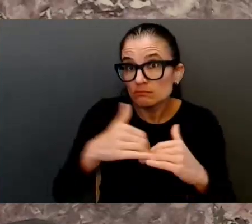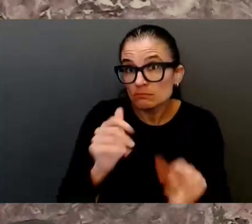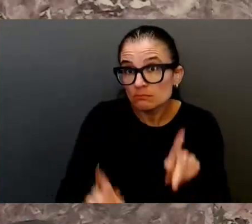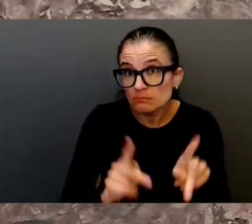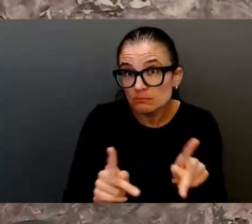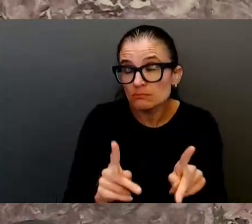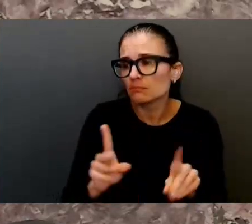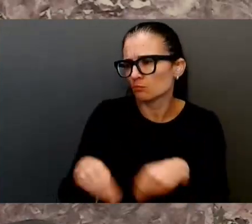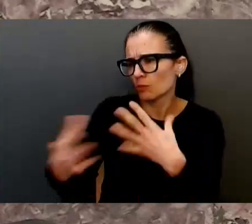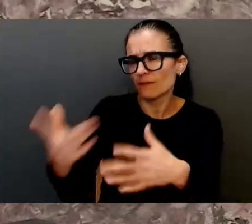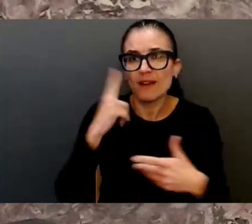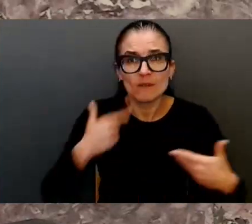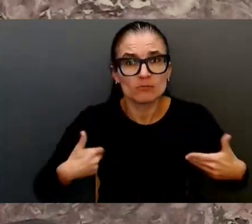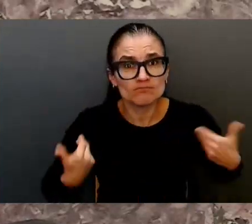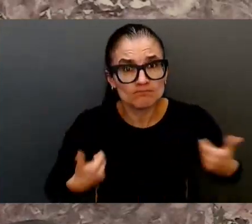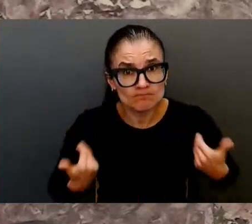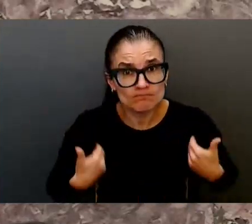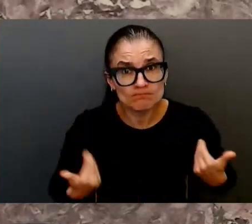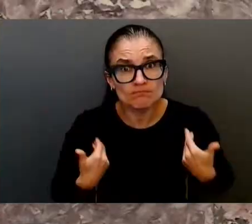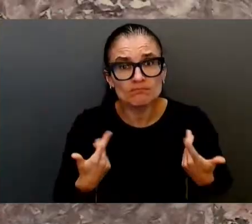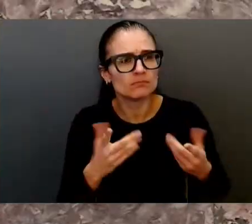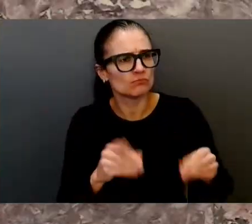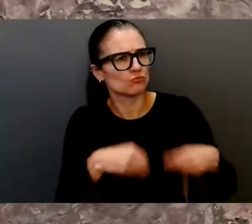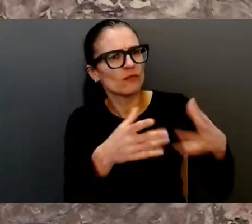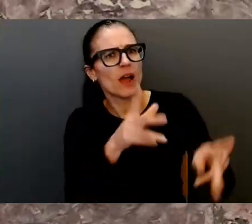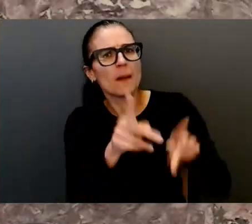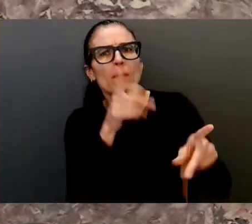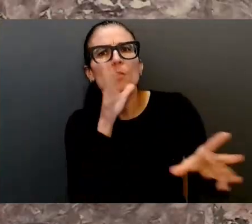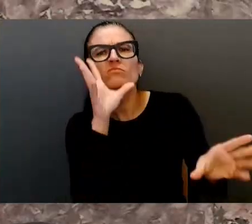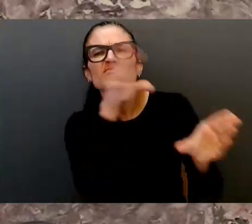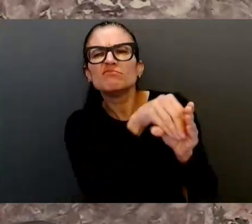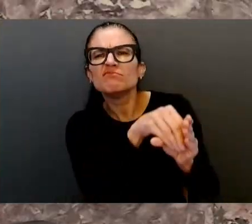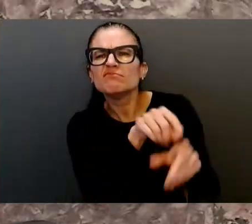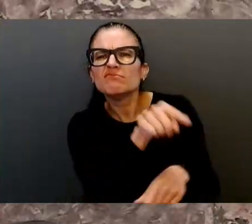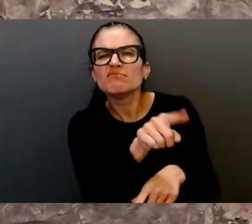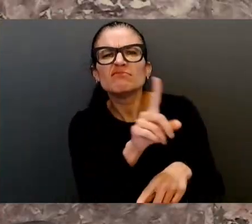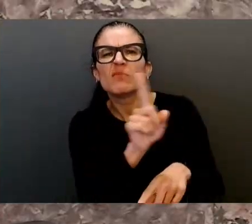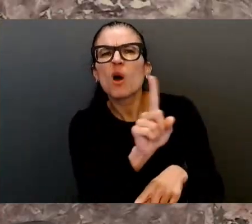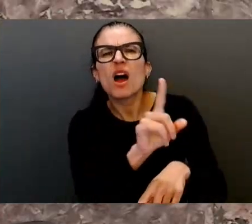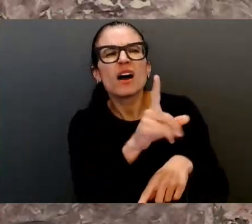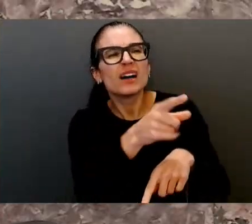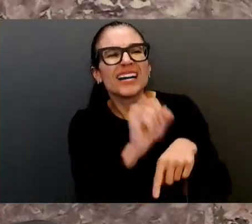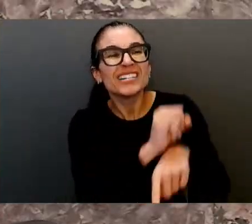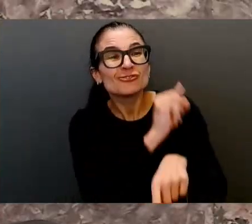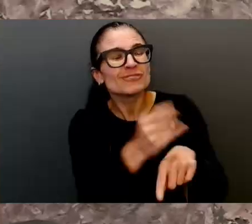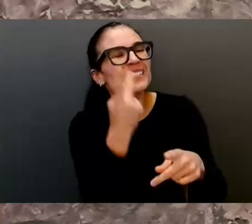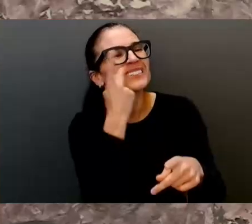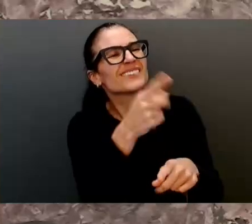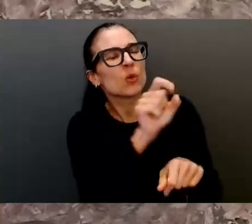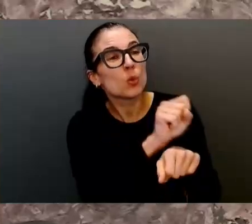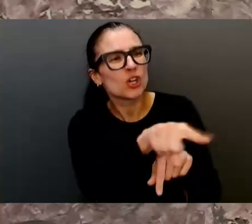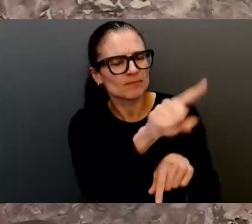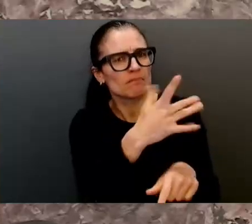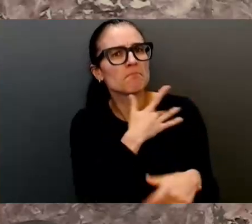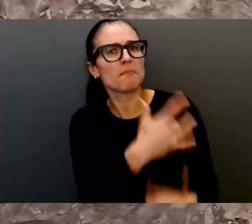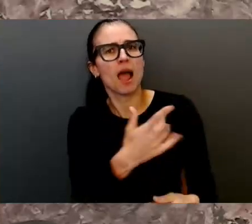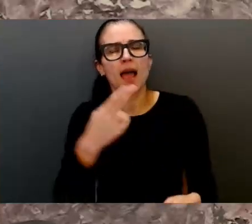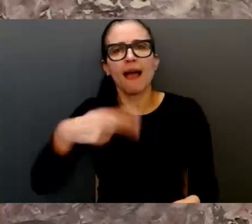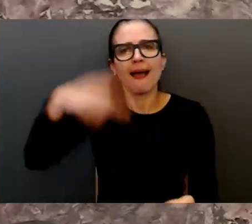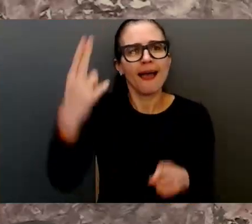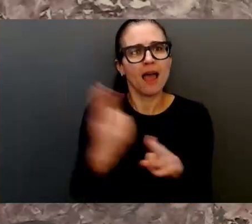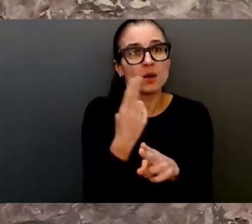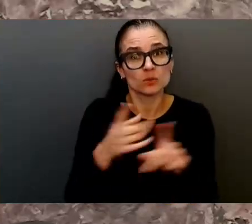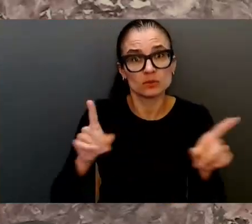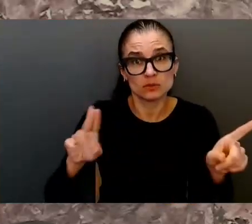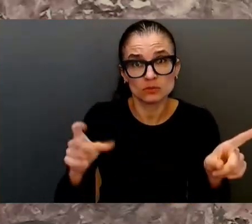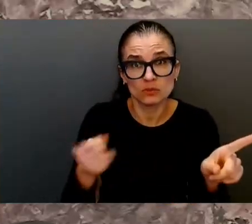in industries where substance use is seen at higher rates. Mr. Speaker, we are going to continue to use every tool that we